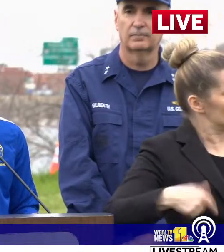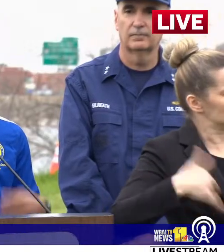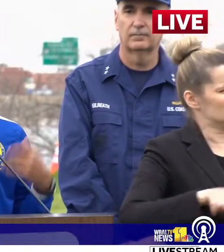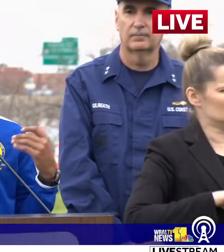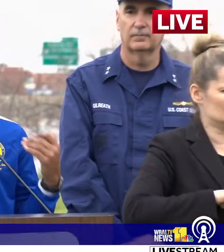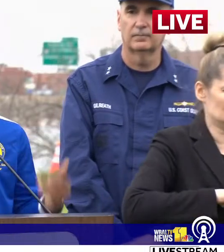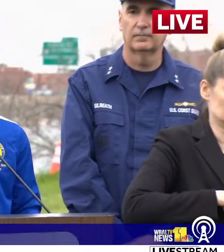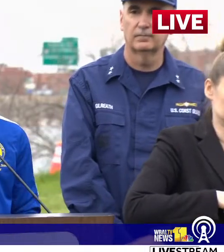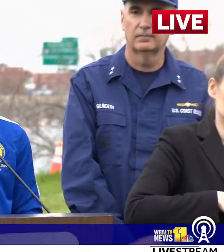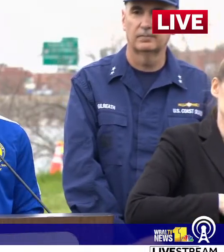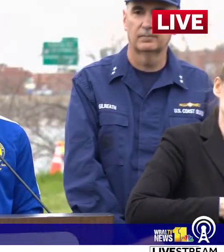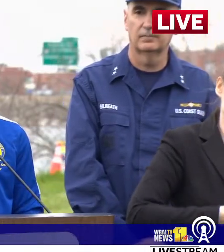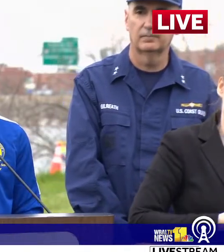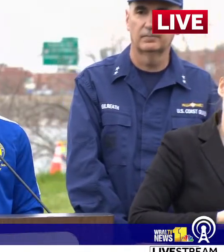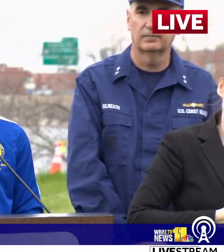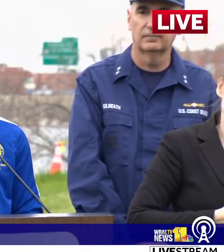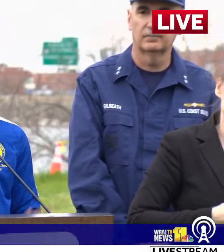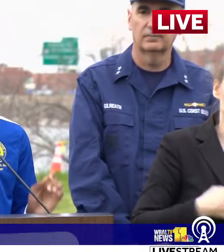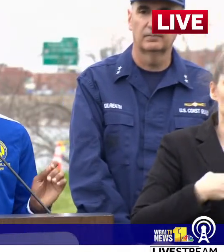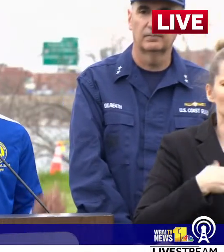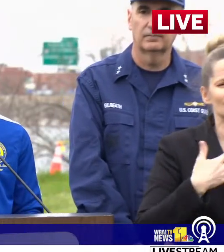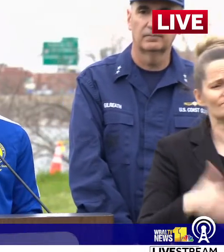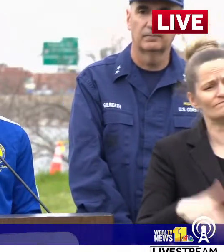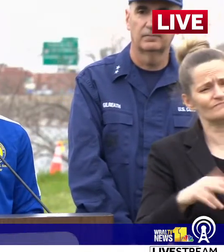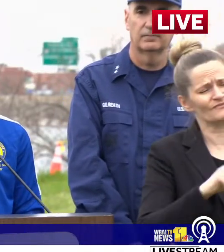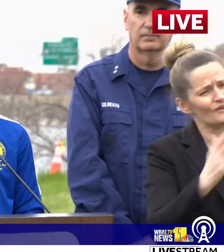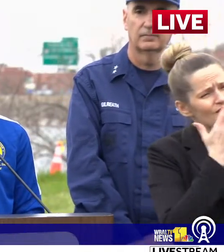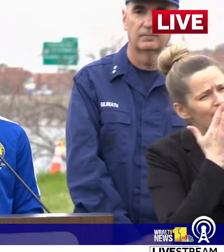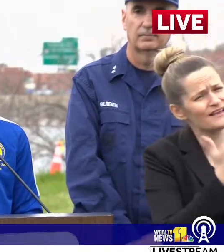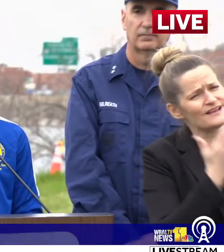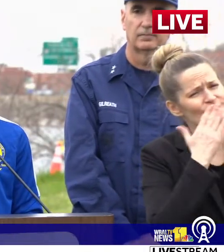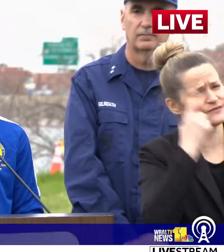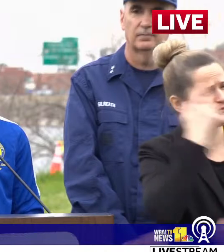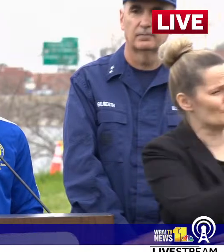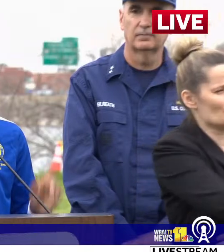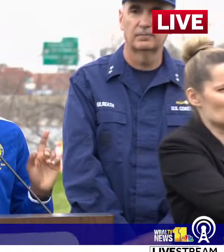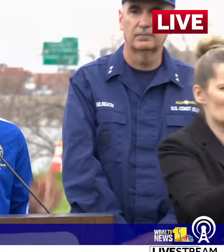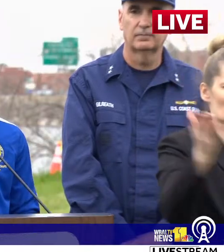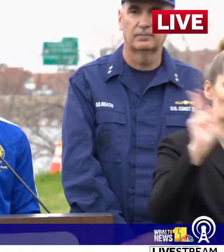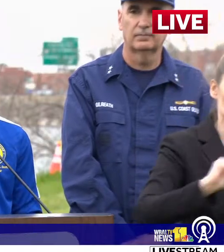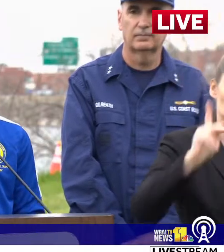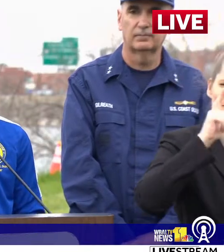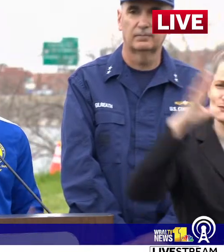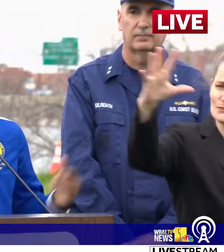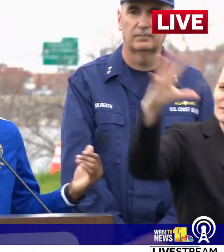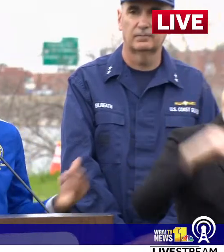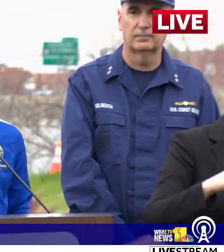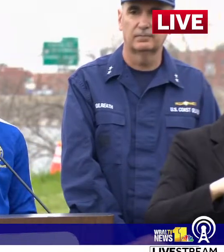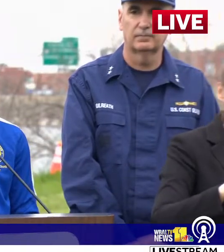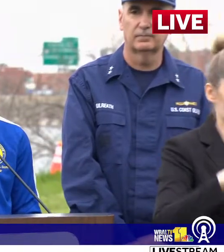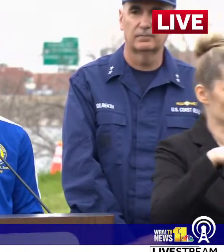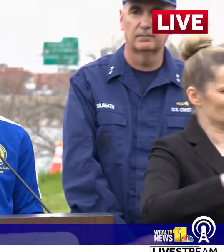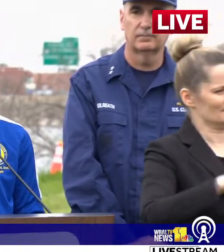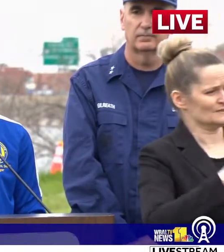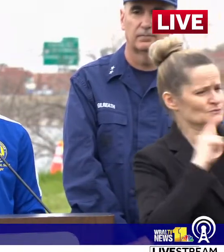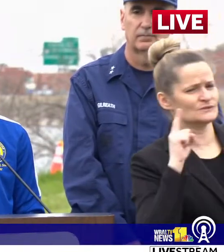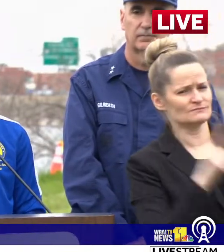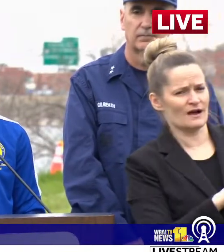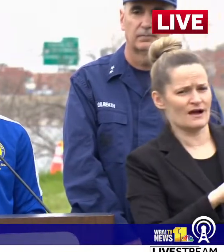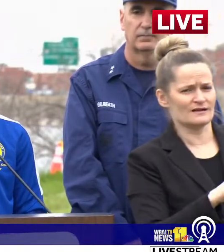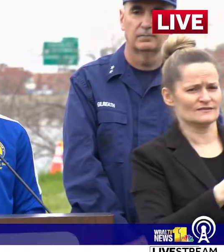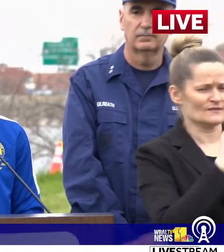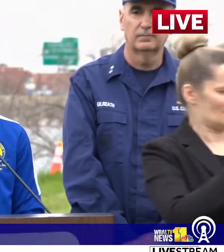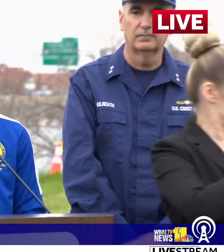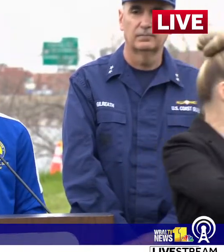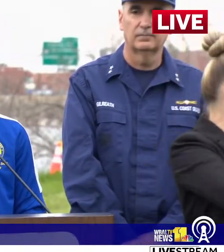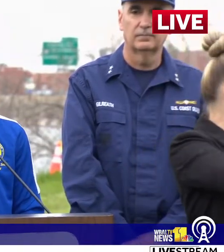single person who has put out an ounce of energy to this response, from the first responders to those represented